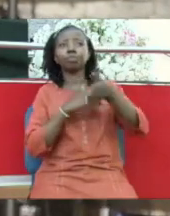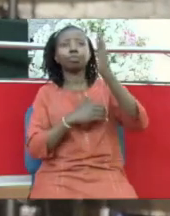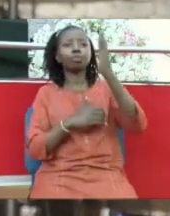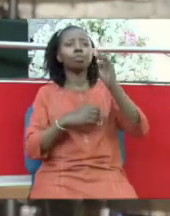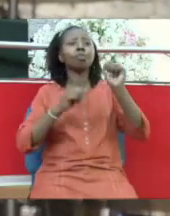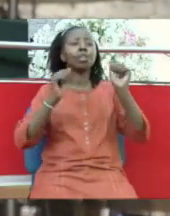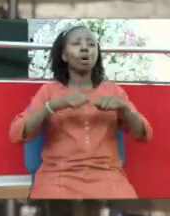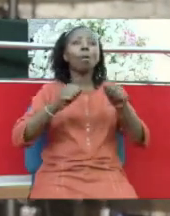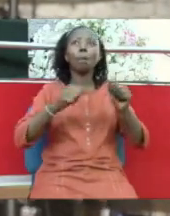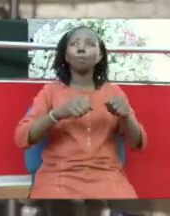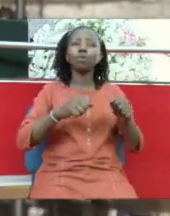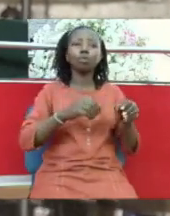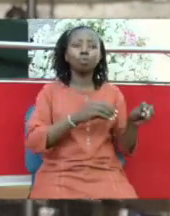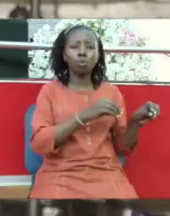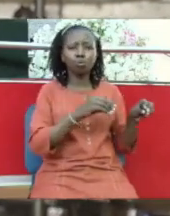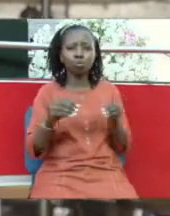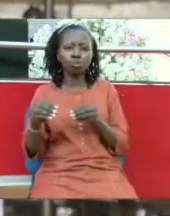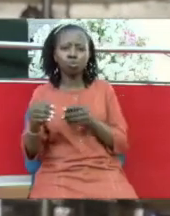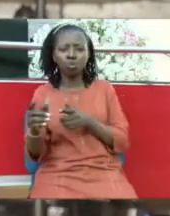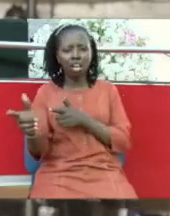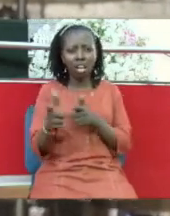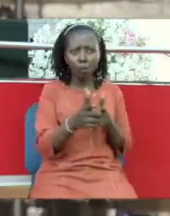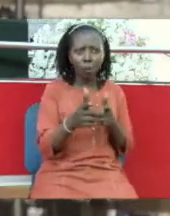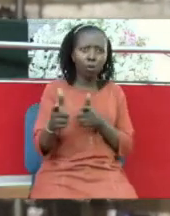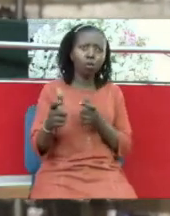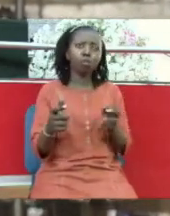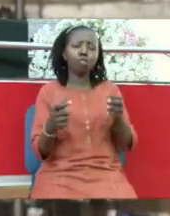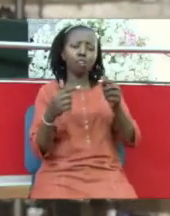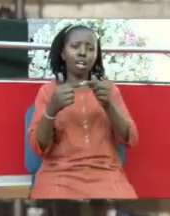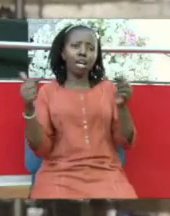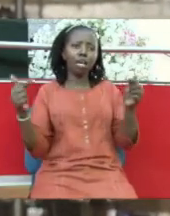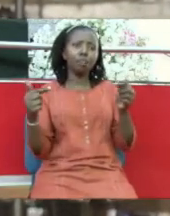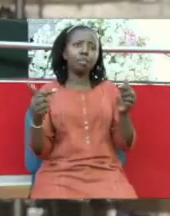pull these weapons of the enemy down